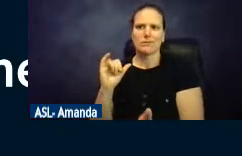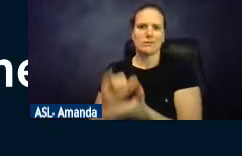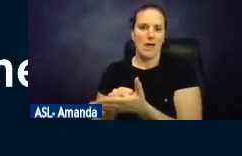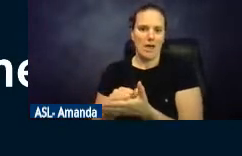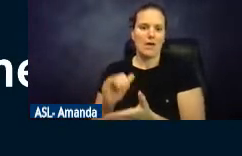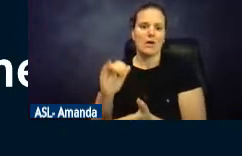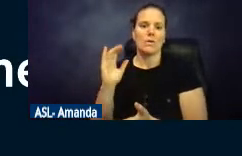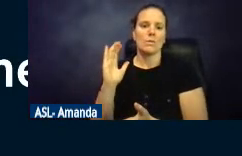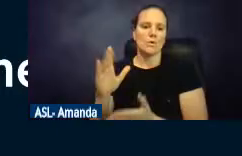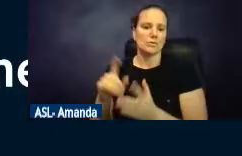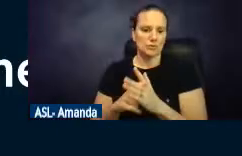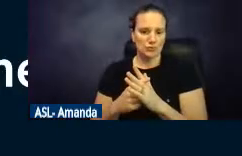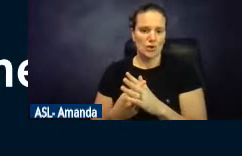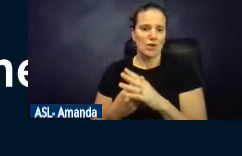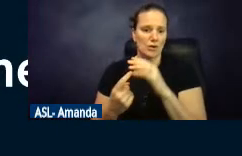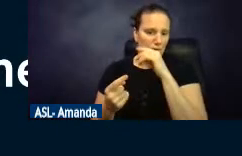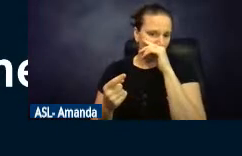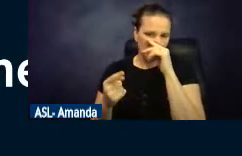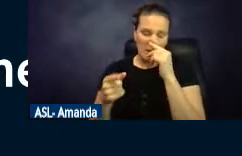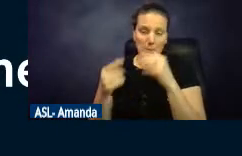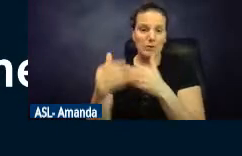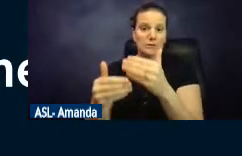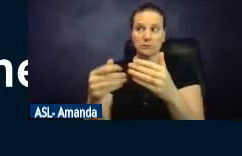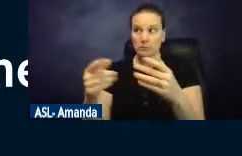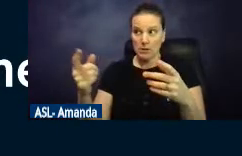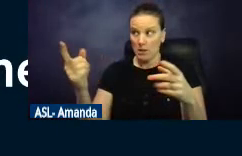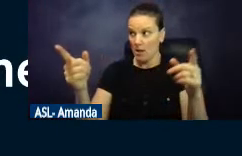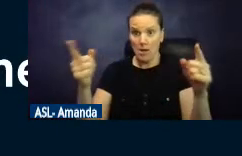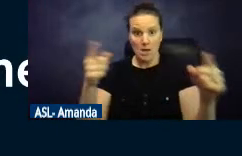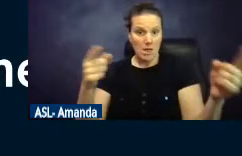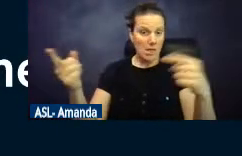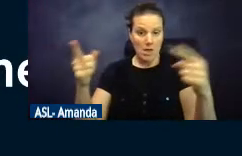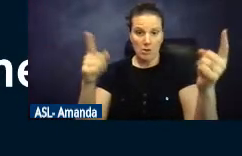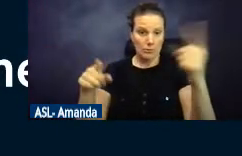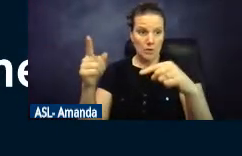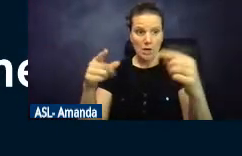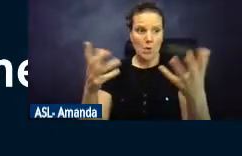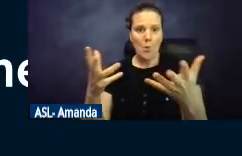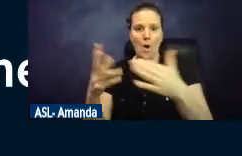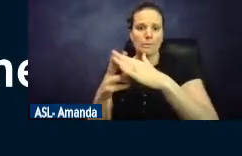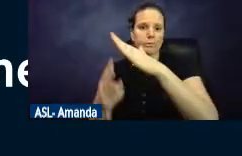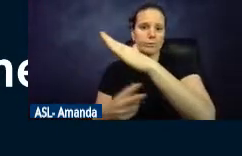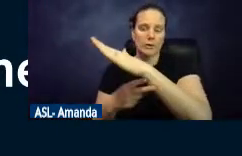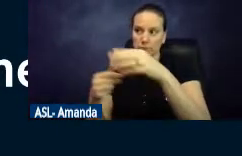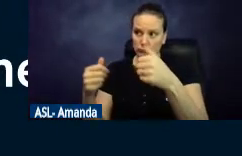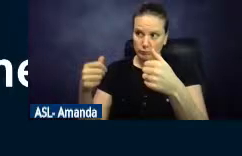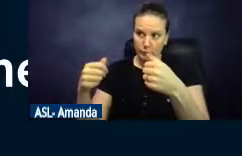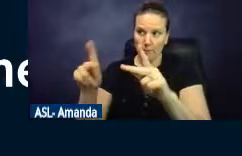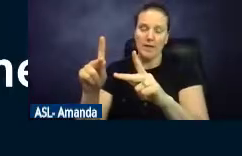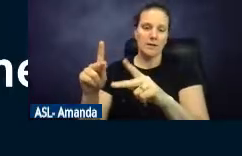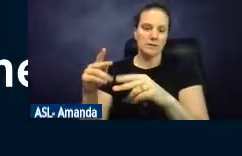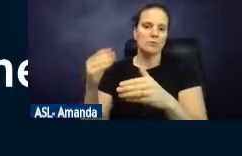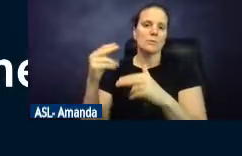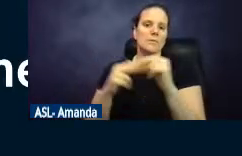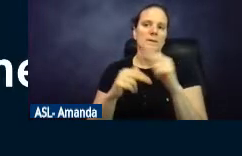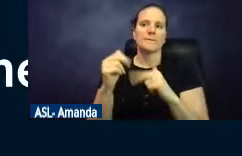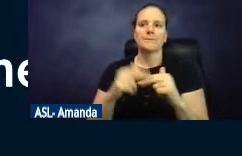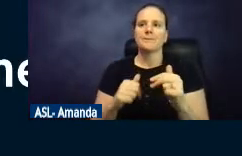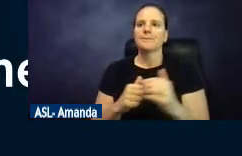of them reaching agreement on what type of bridge they will permit us to build, whether it will